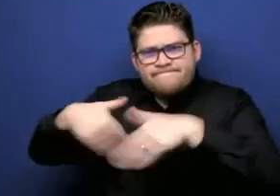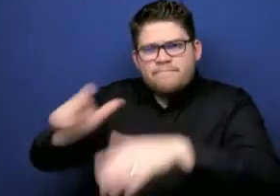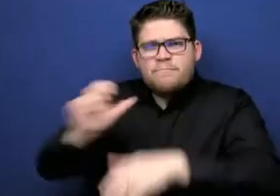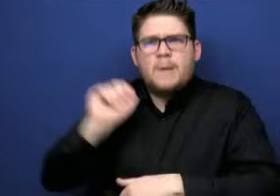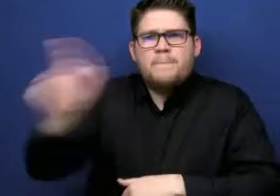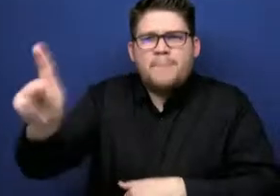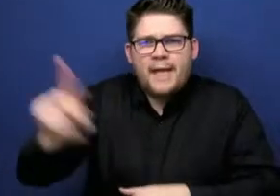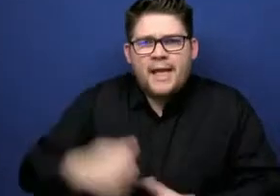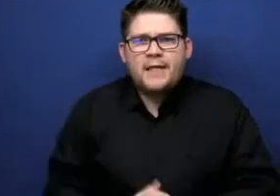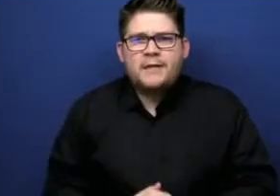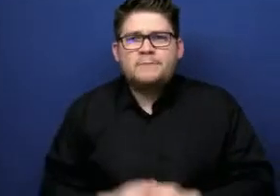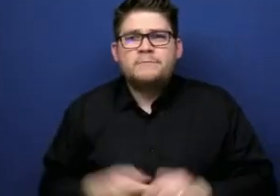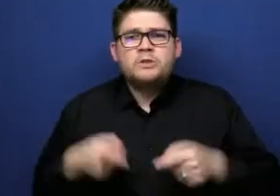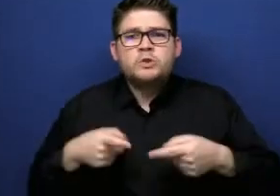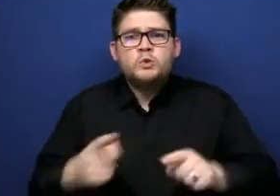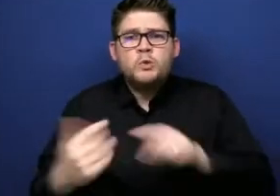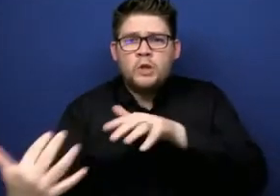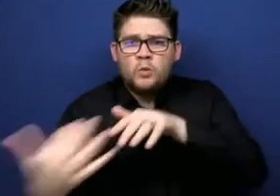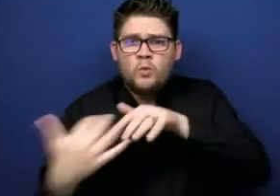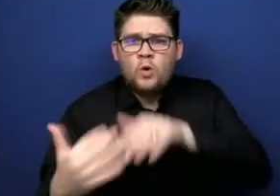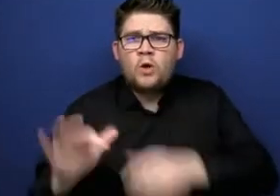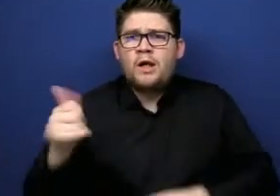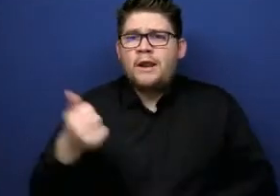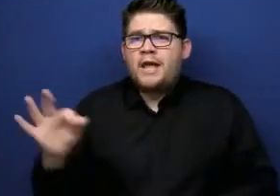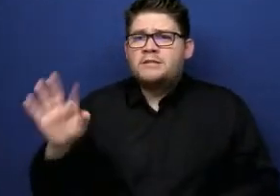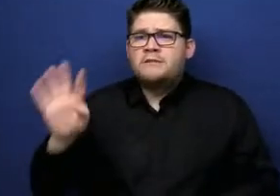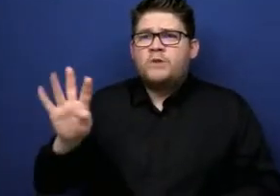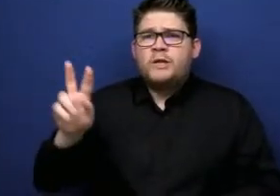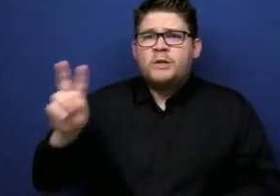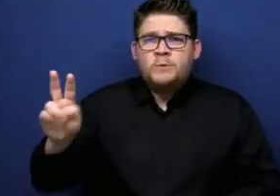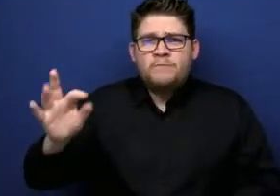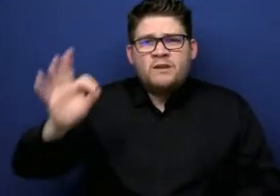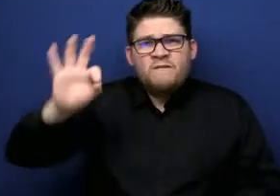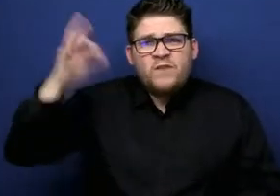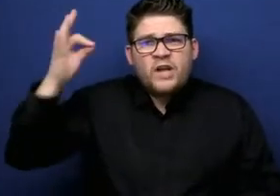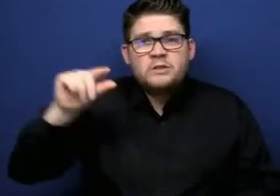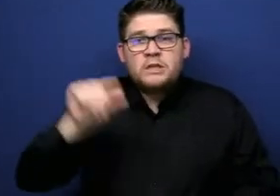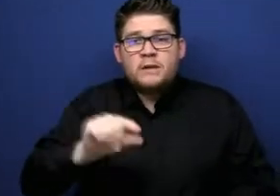Vichy government in France began rounding up Jews and deporting them to the East.